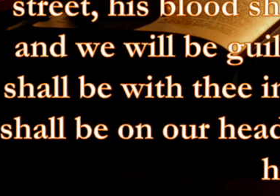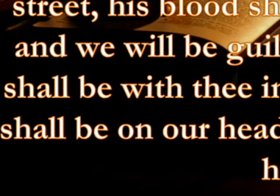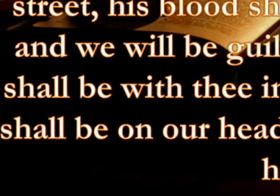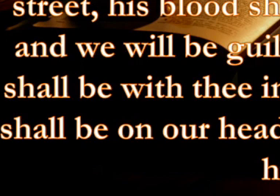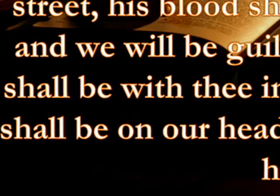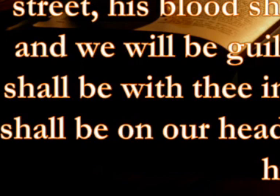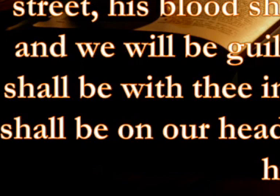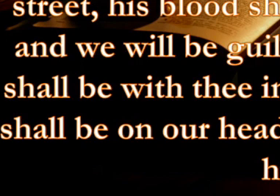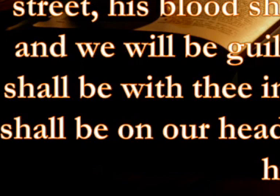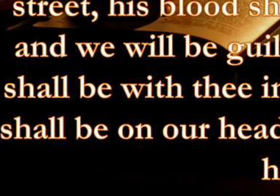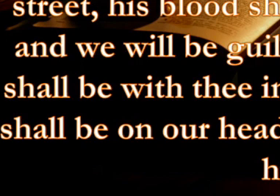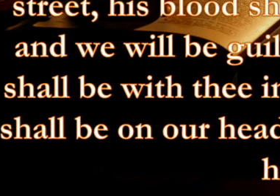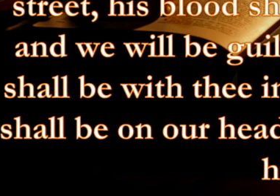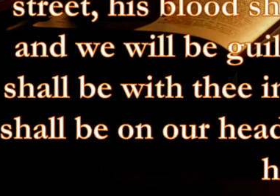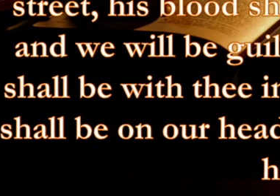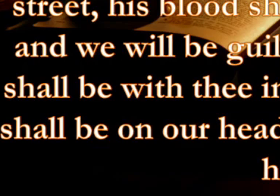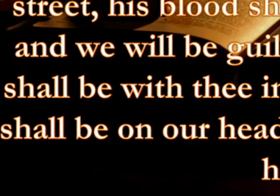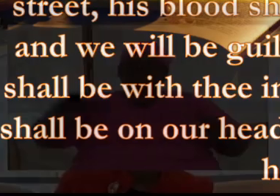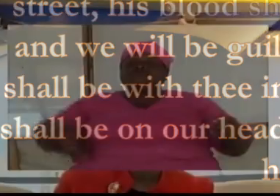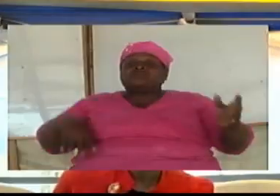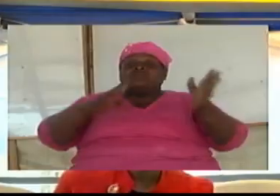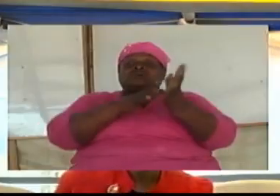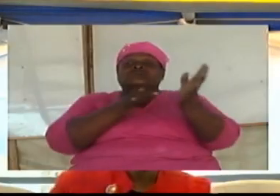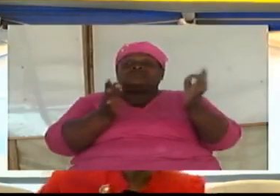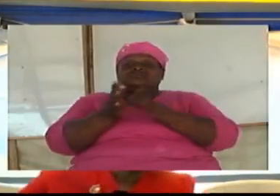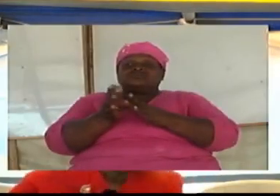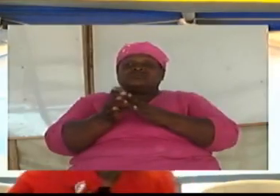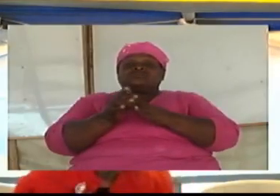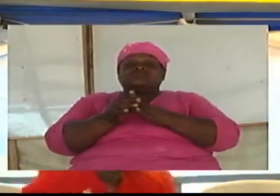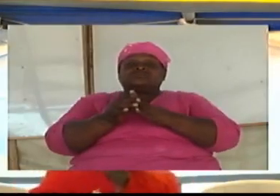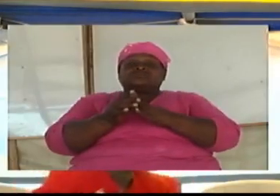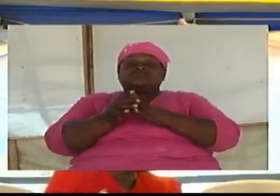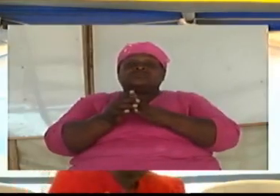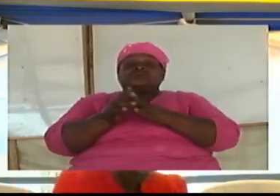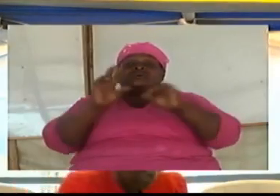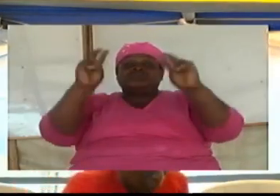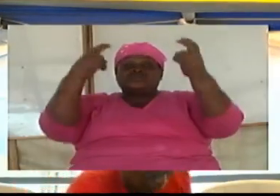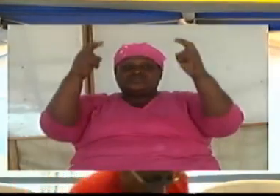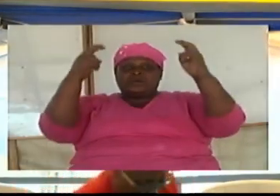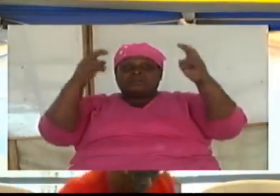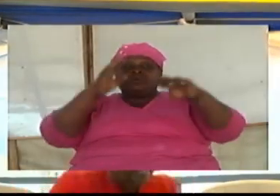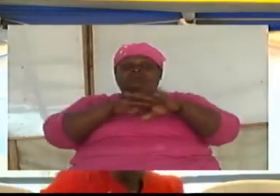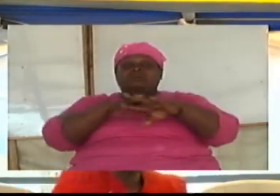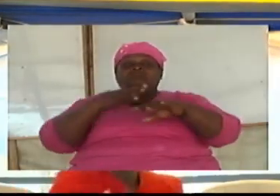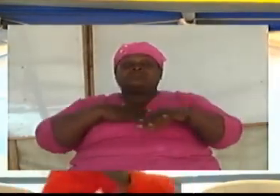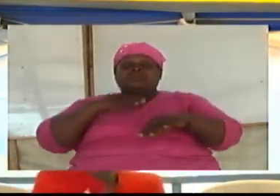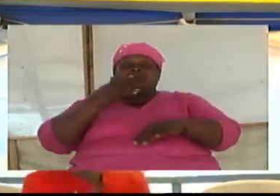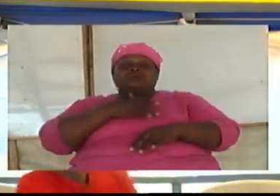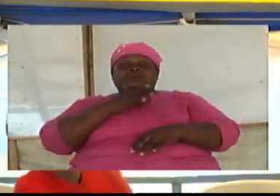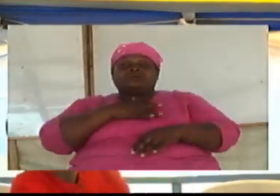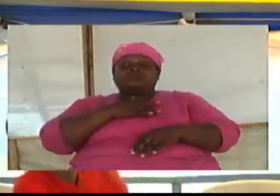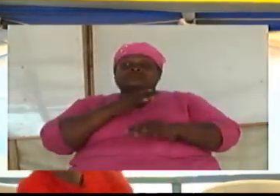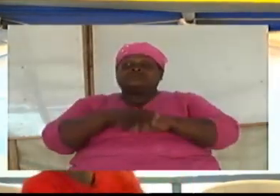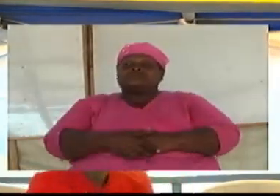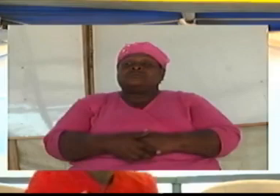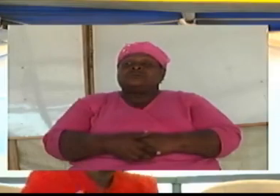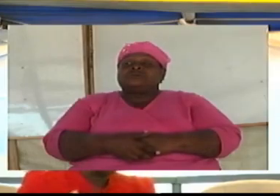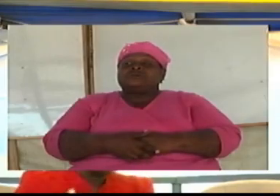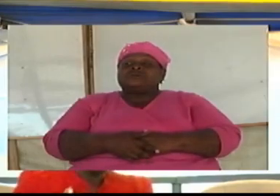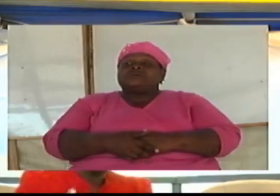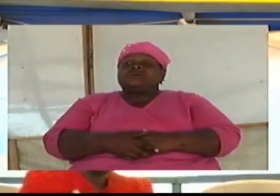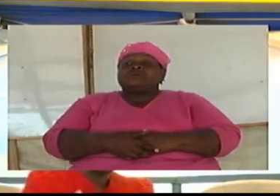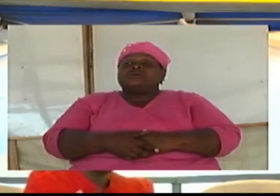Lord Jesus. I'll tell you the topic that's on my heart in a little while. Praise the Lord Jesus.